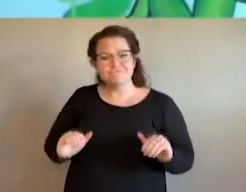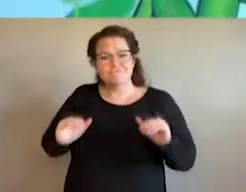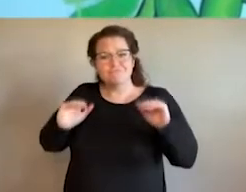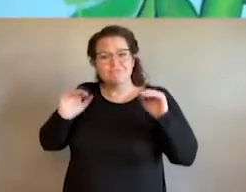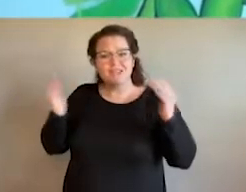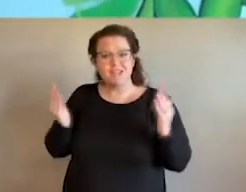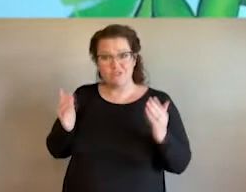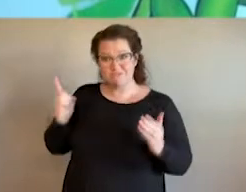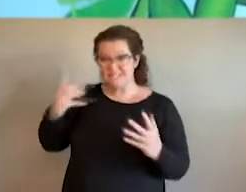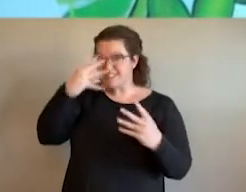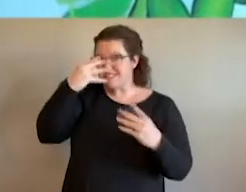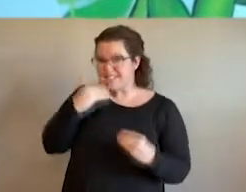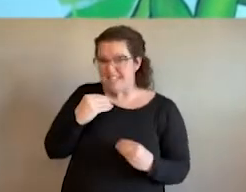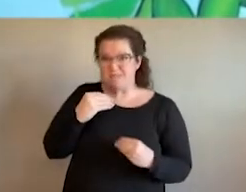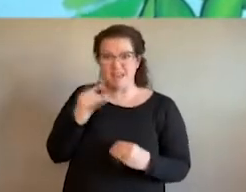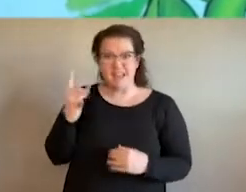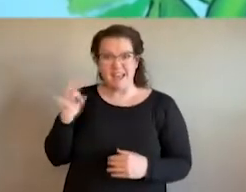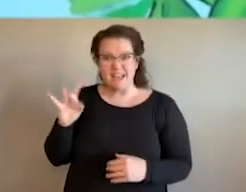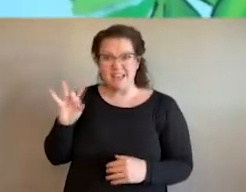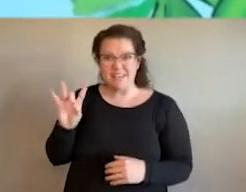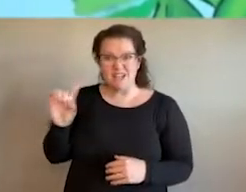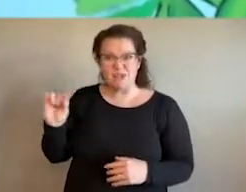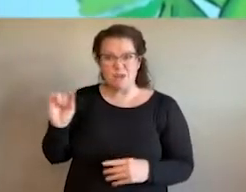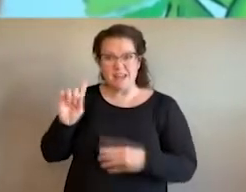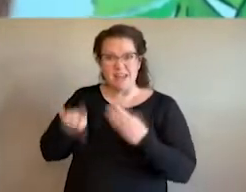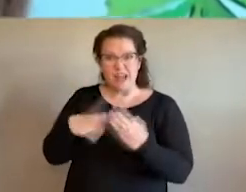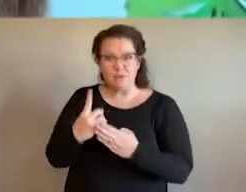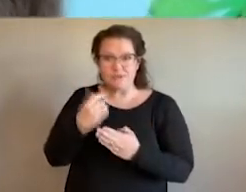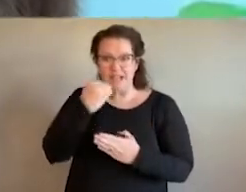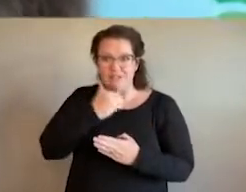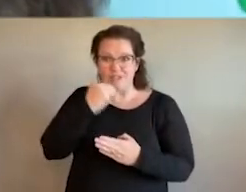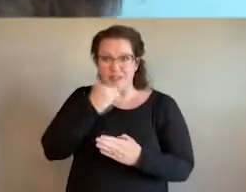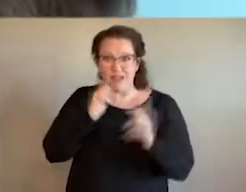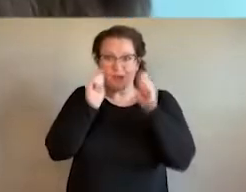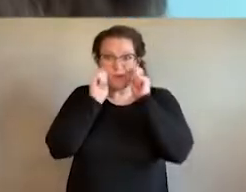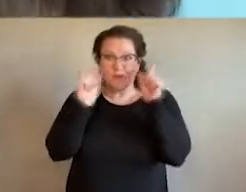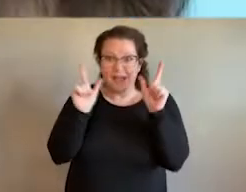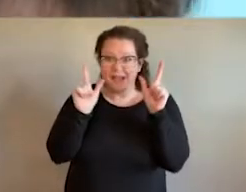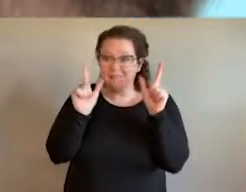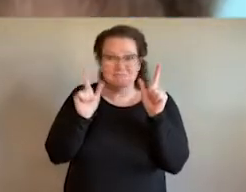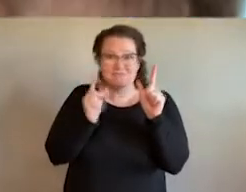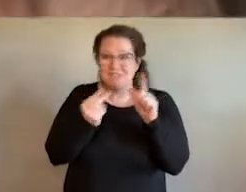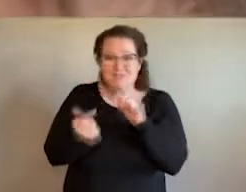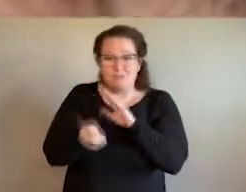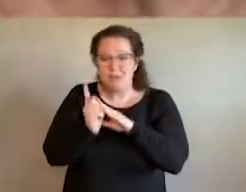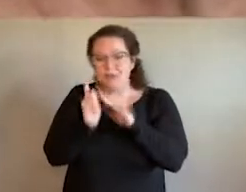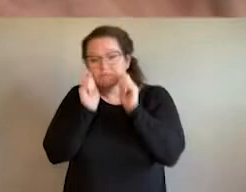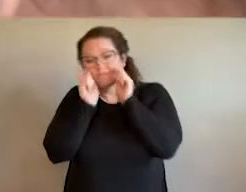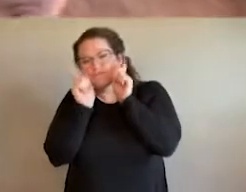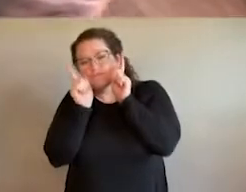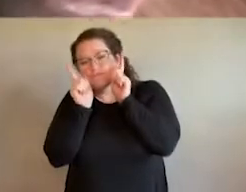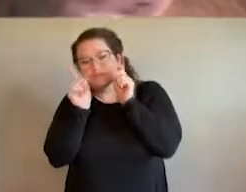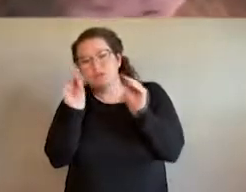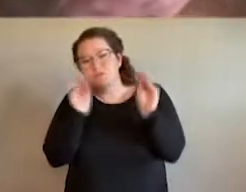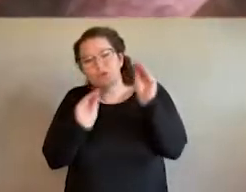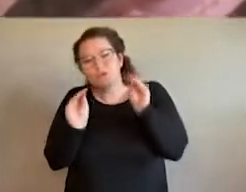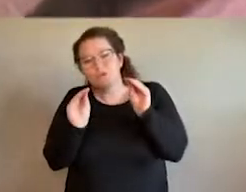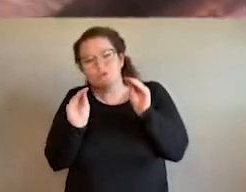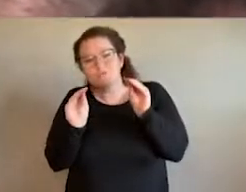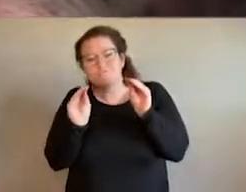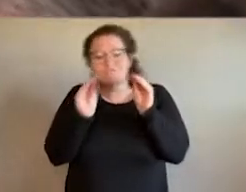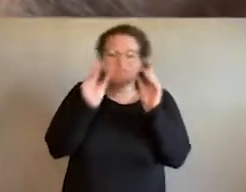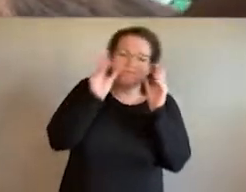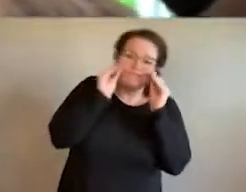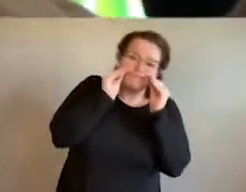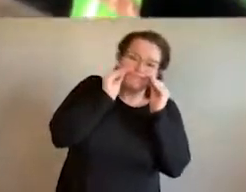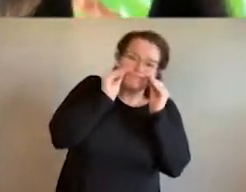about 18 to 20 hours a day, and then they're only up for a few minutes most of the time just to kind of reposition themselves, and